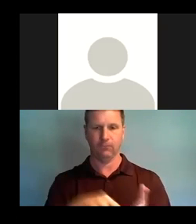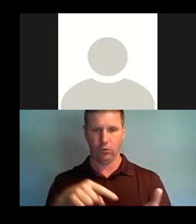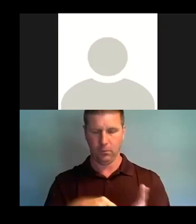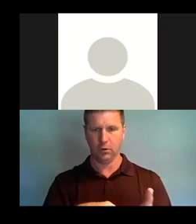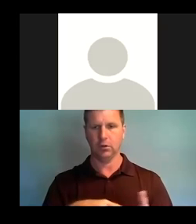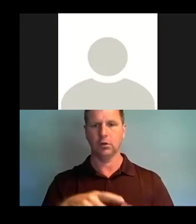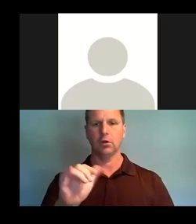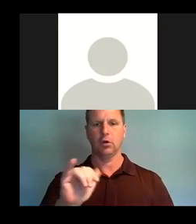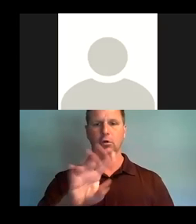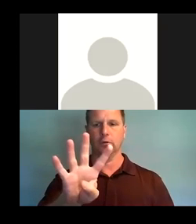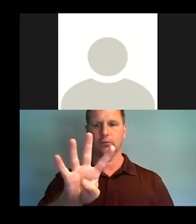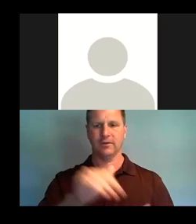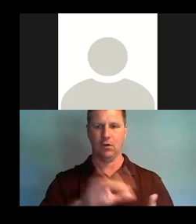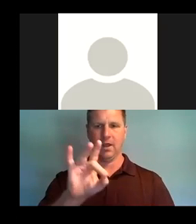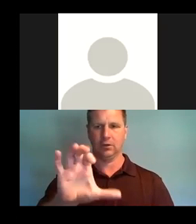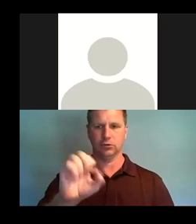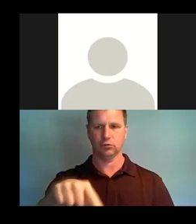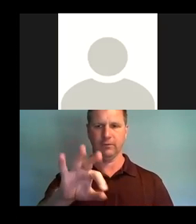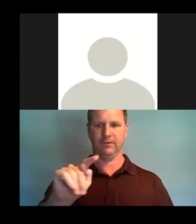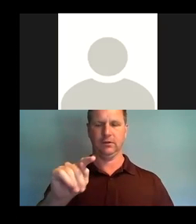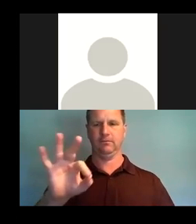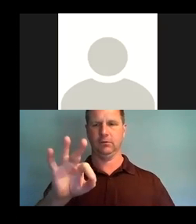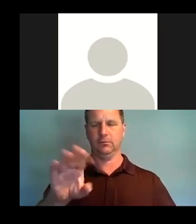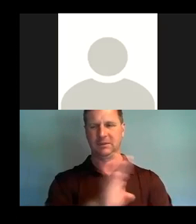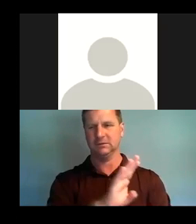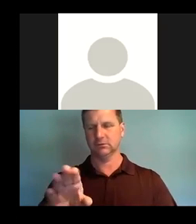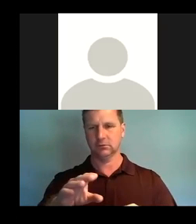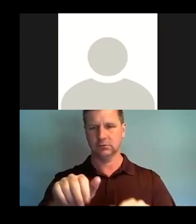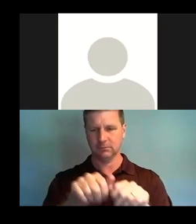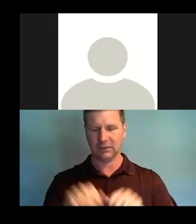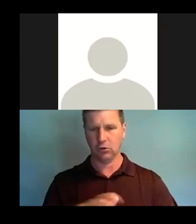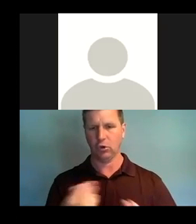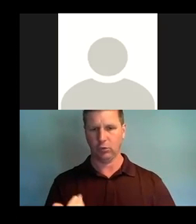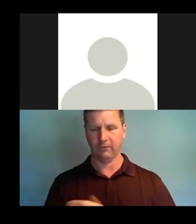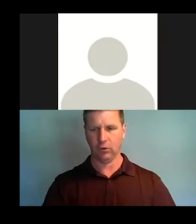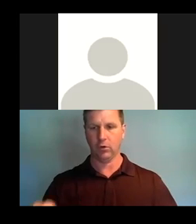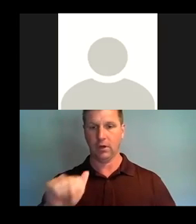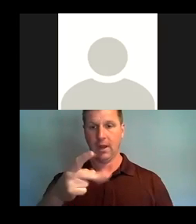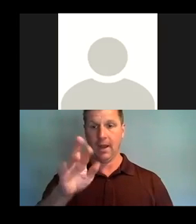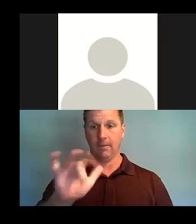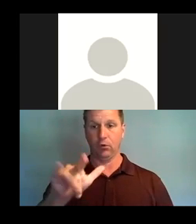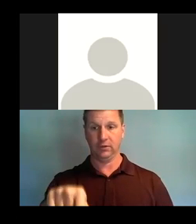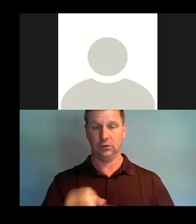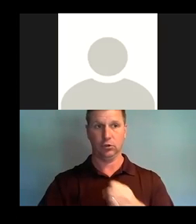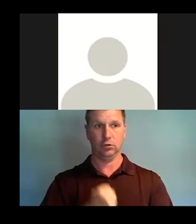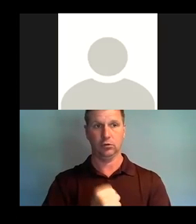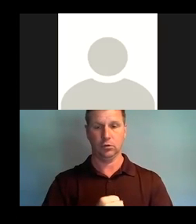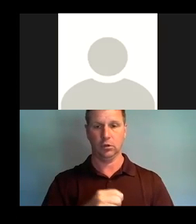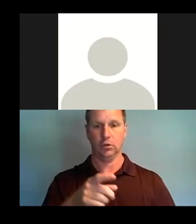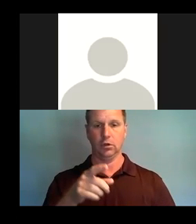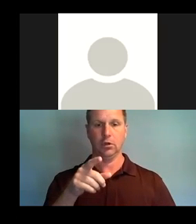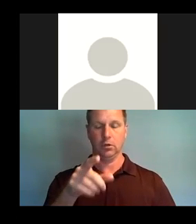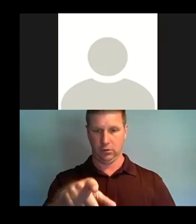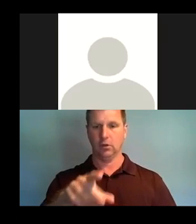also 4,800 square feet of commercial space on the ground floor. In April of this year, the URA board